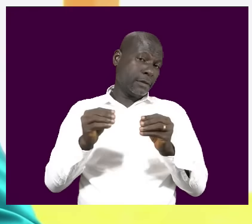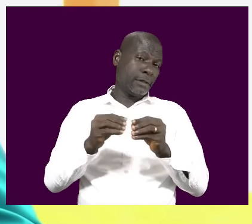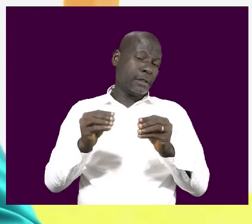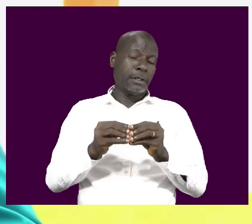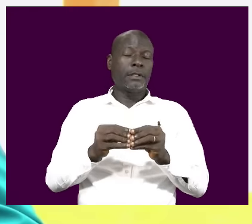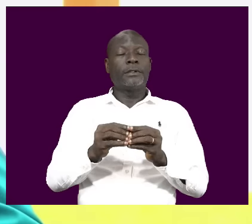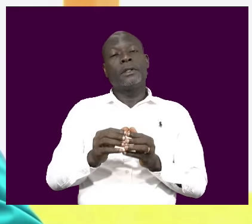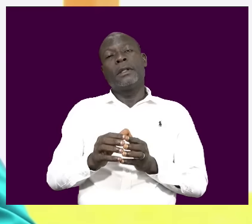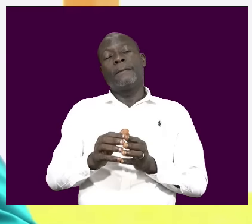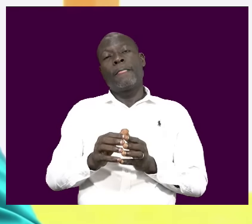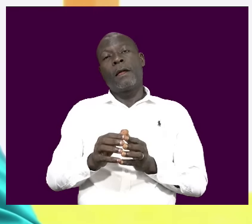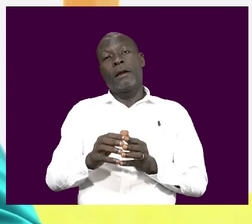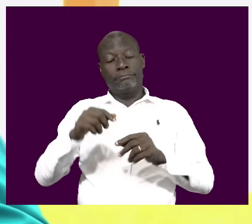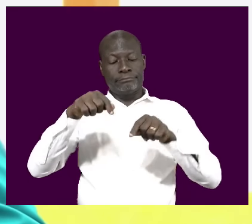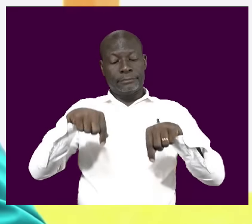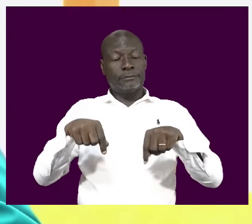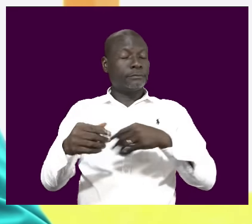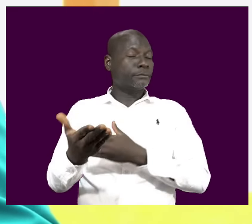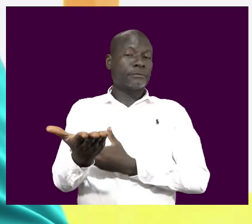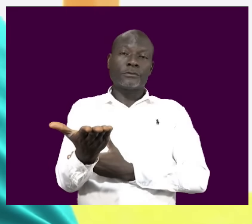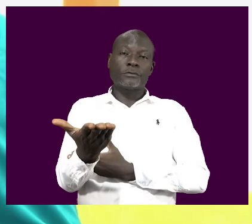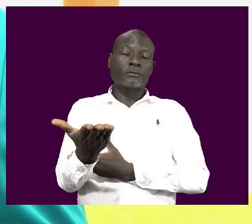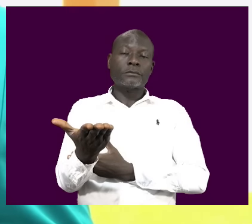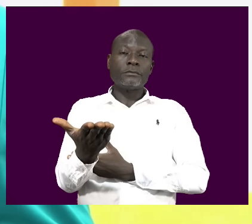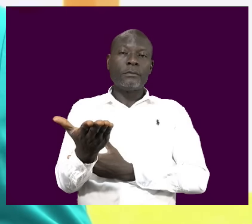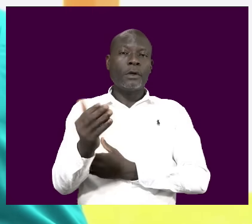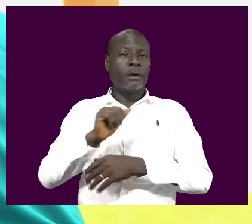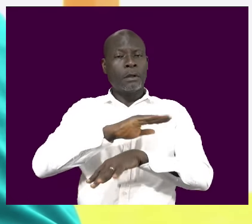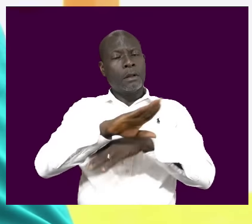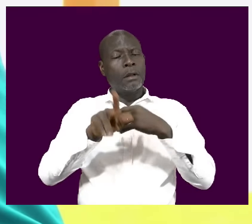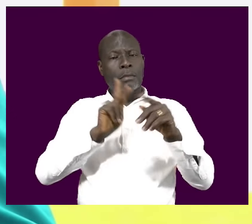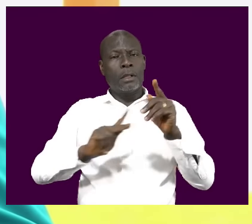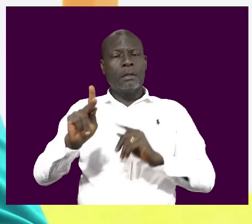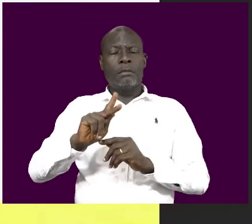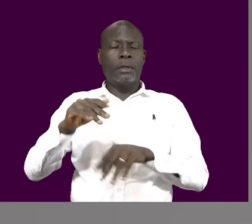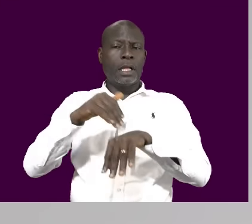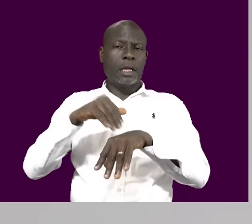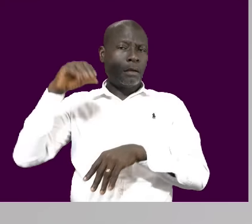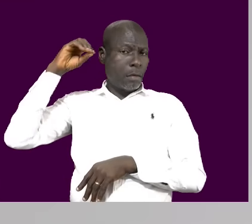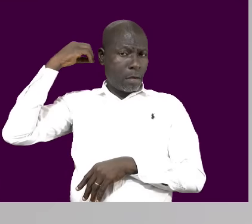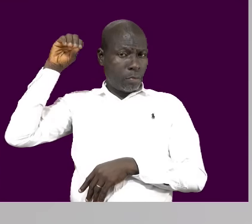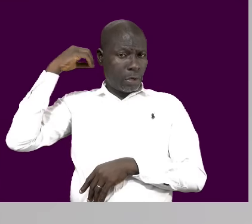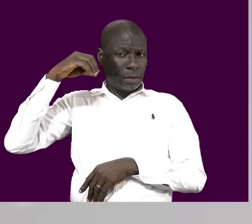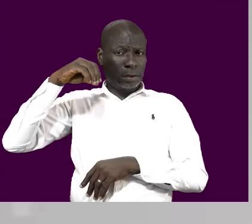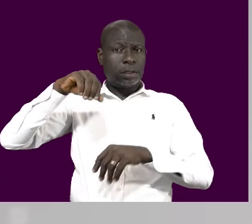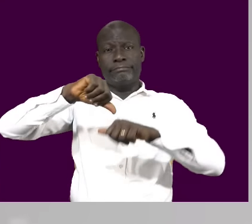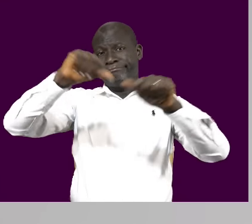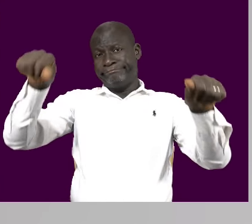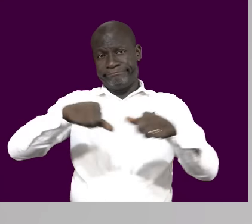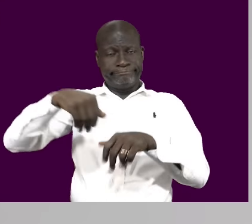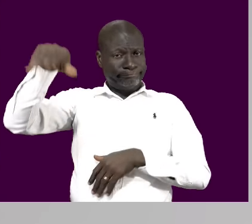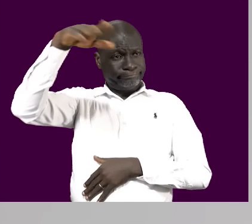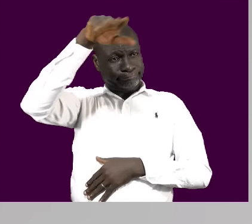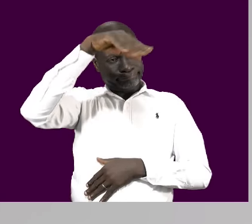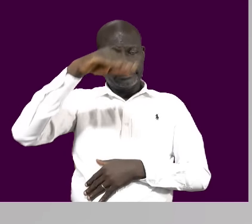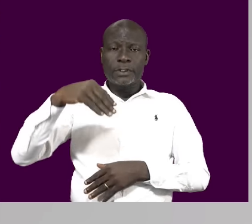so ene anopai etiefo a mowo oboase ene ne potom ho metonsa